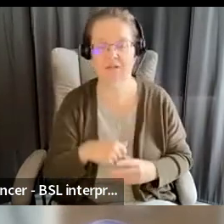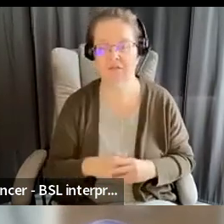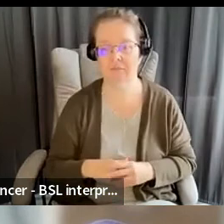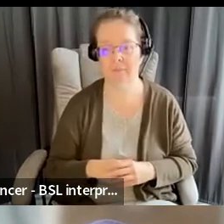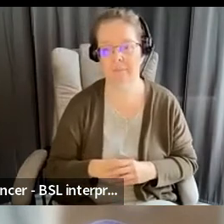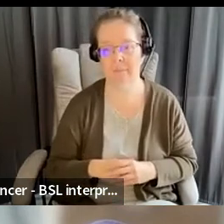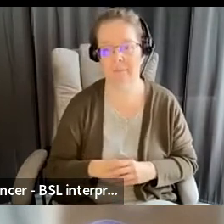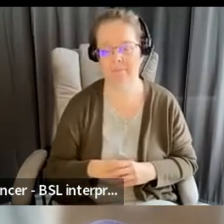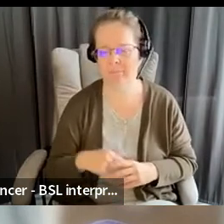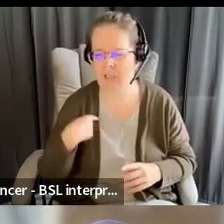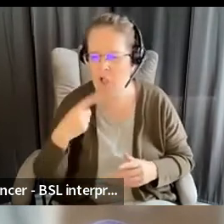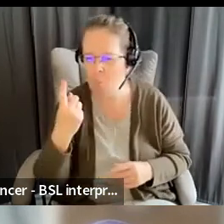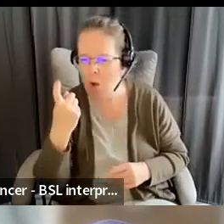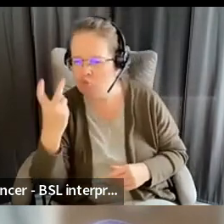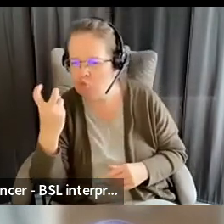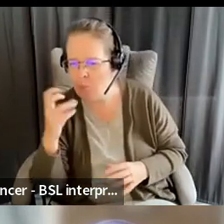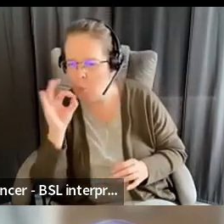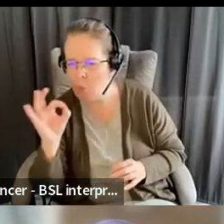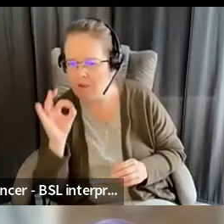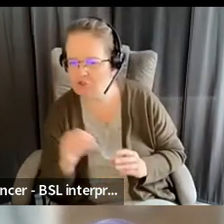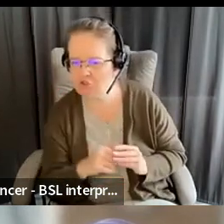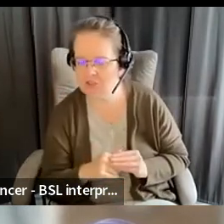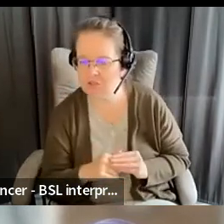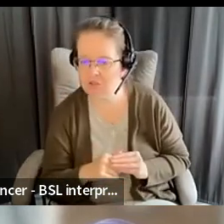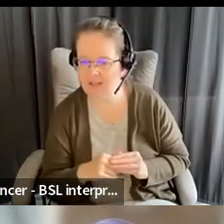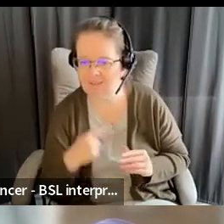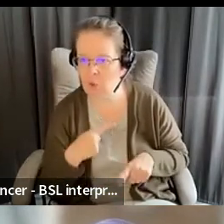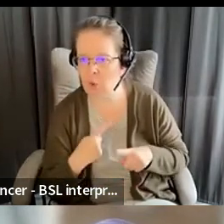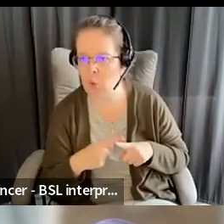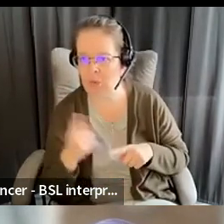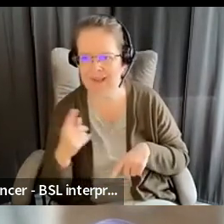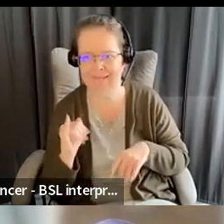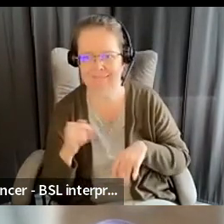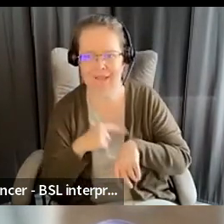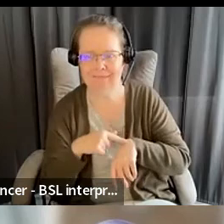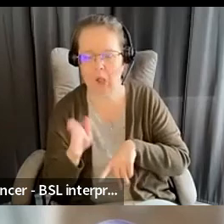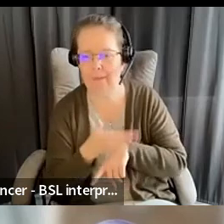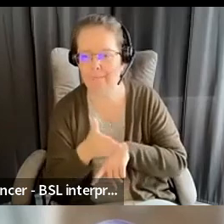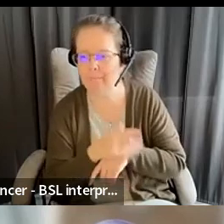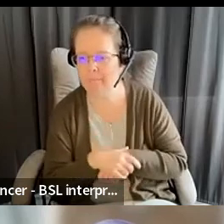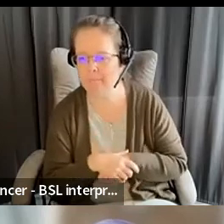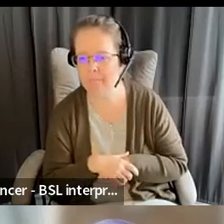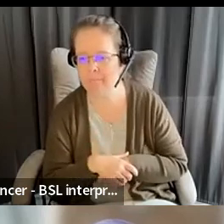last couple of questions, we'll have to be quite quick because I'm mindful of time. But